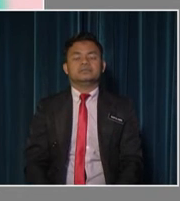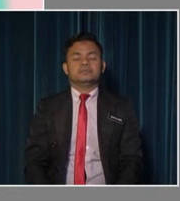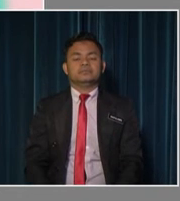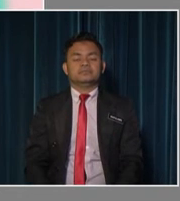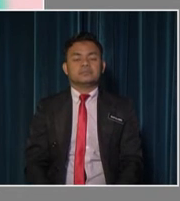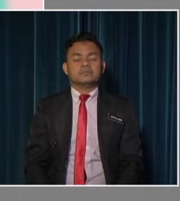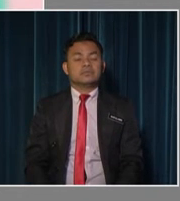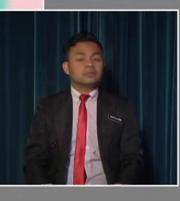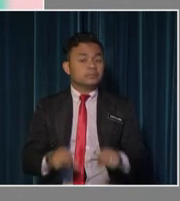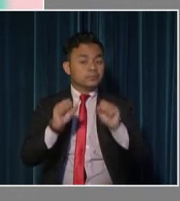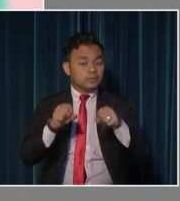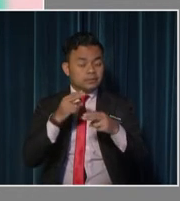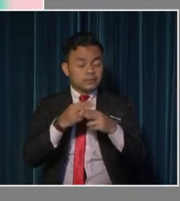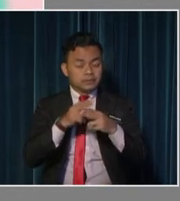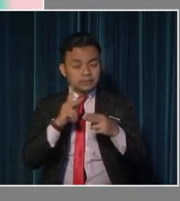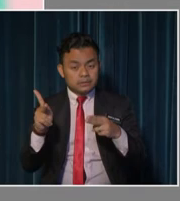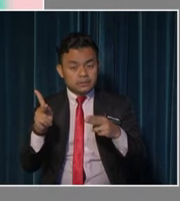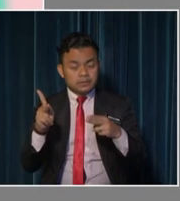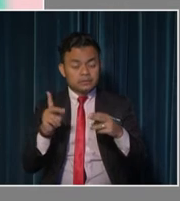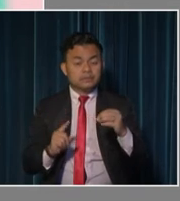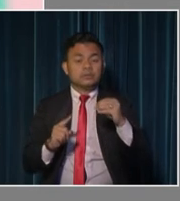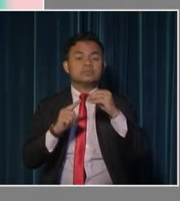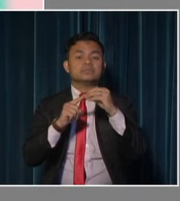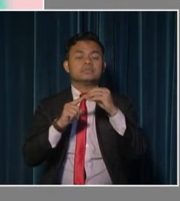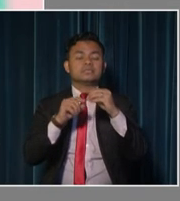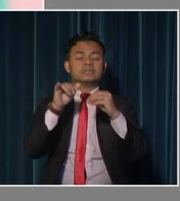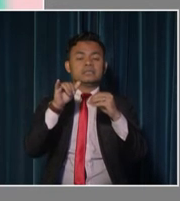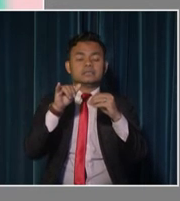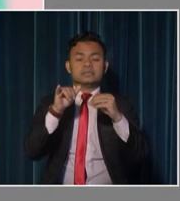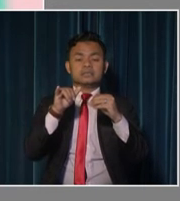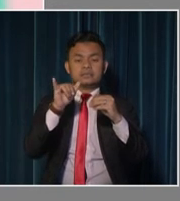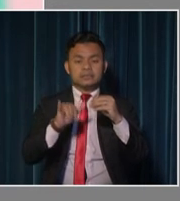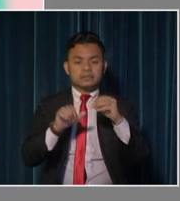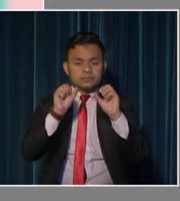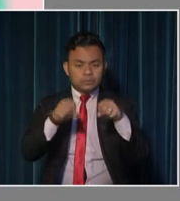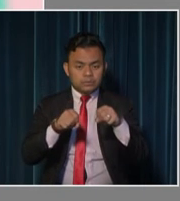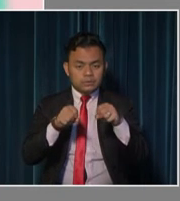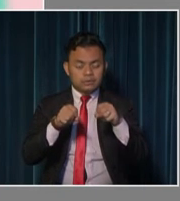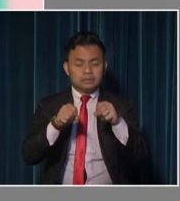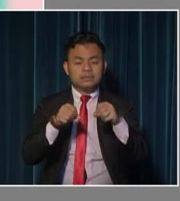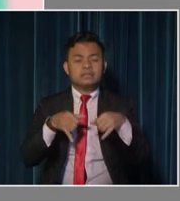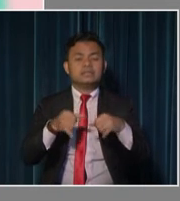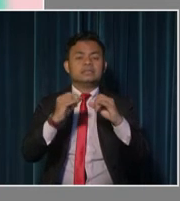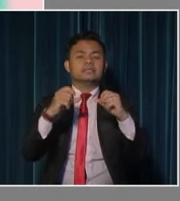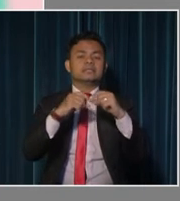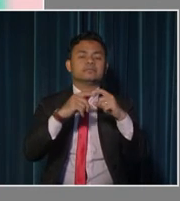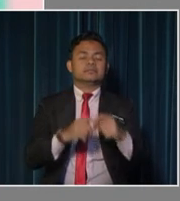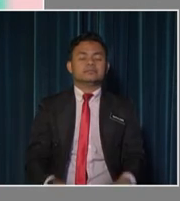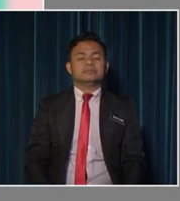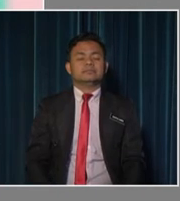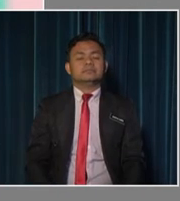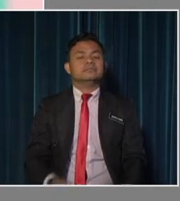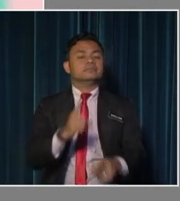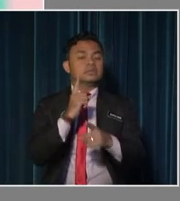Can you name the objects that are conductors? You are right. The